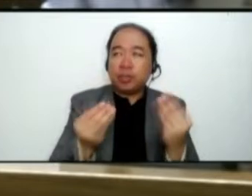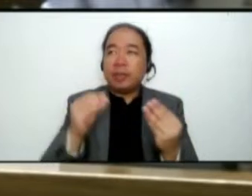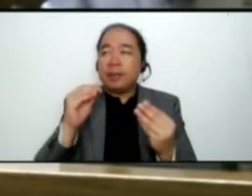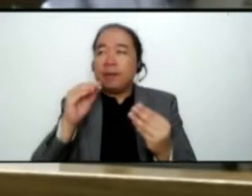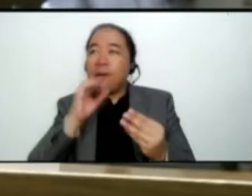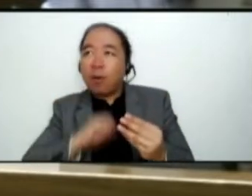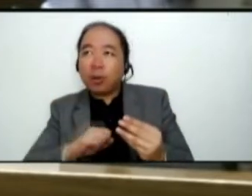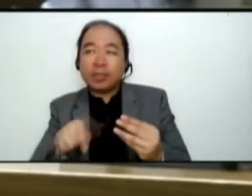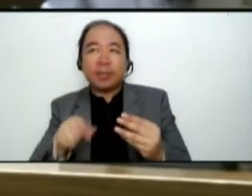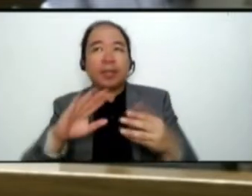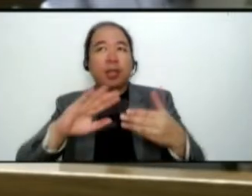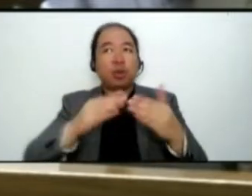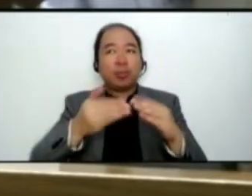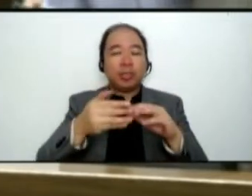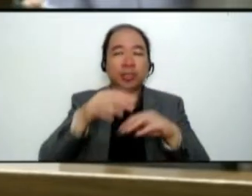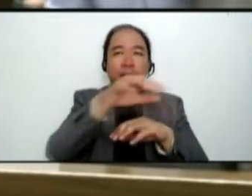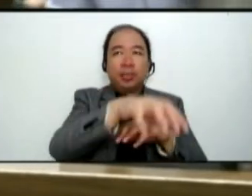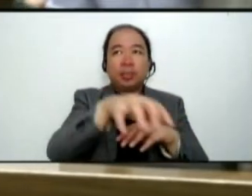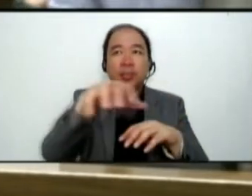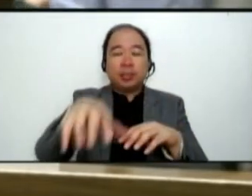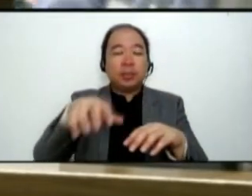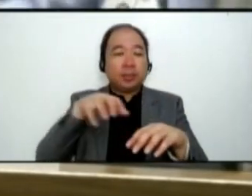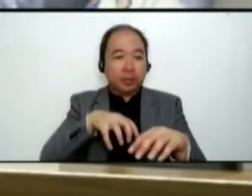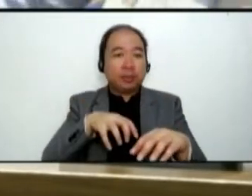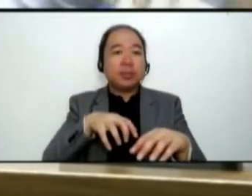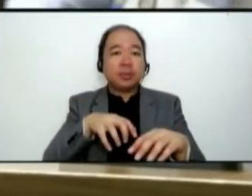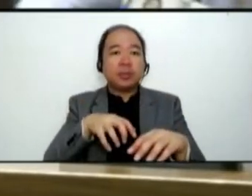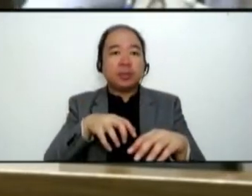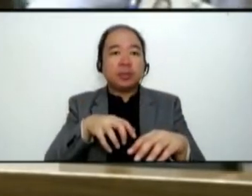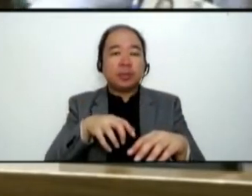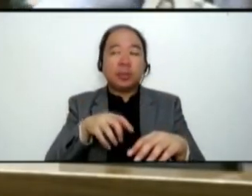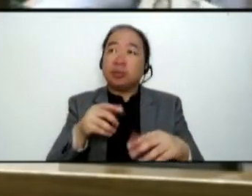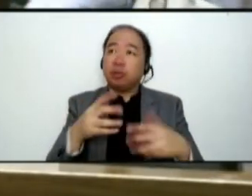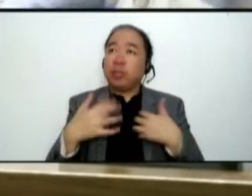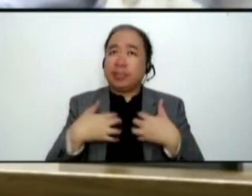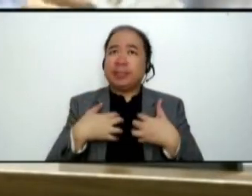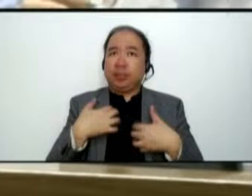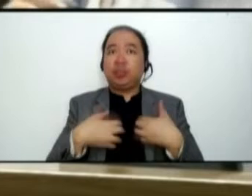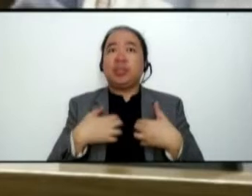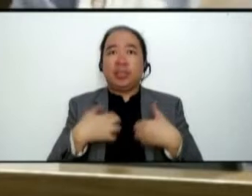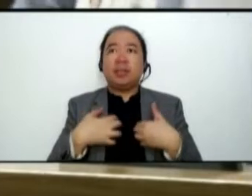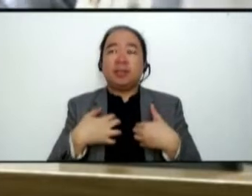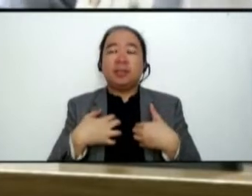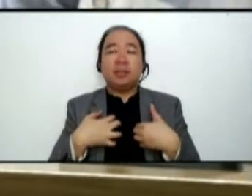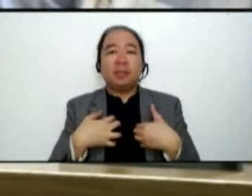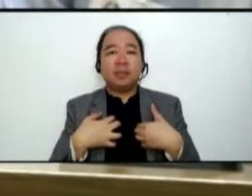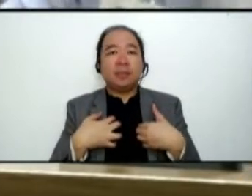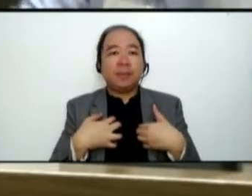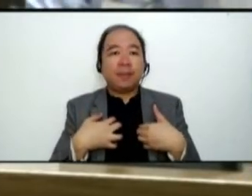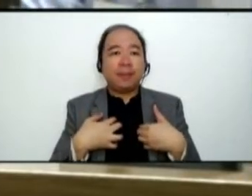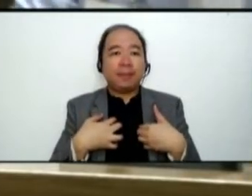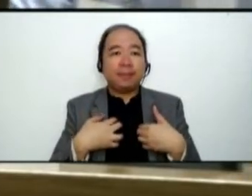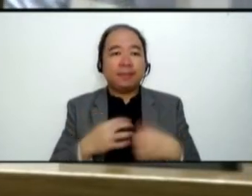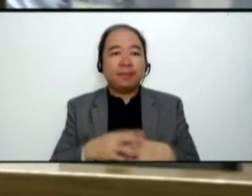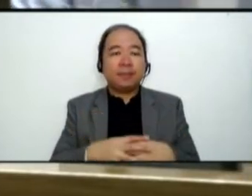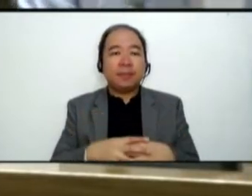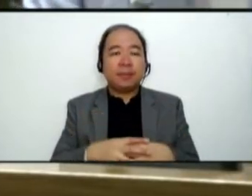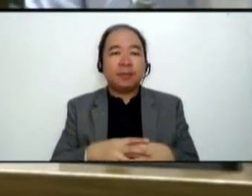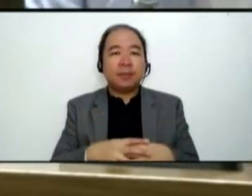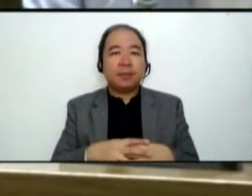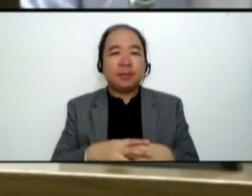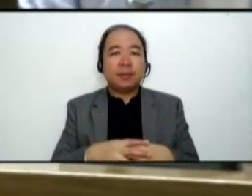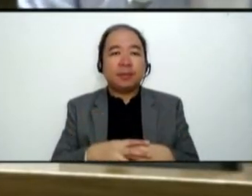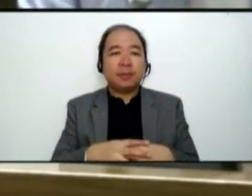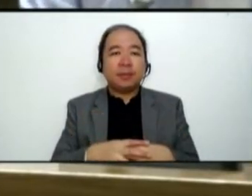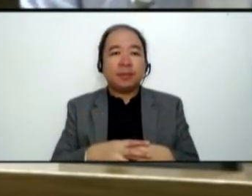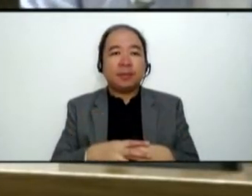and neighborhood setting is very interesting to me. And of interest really is at